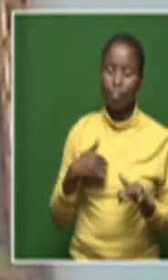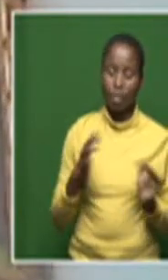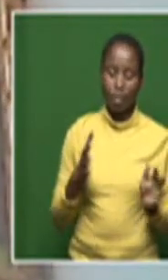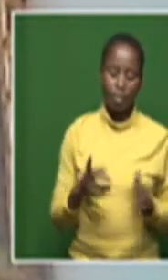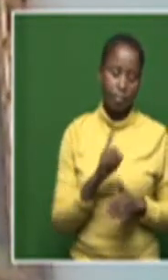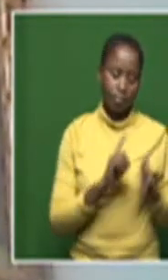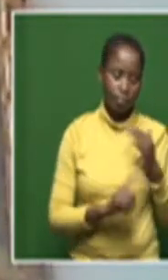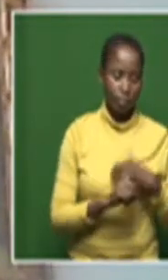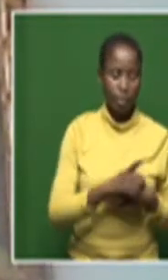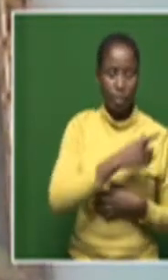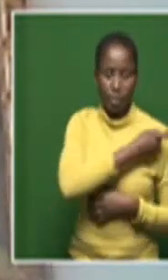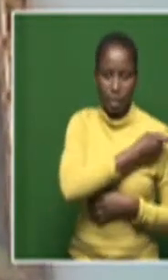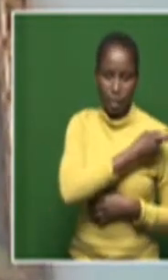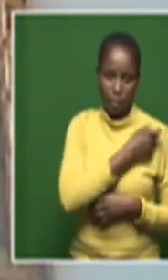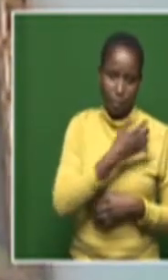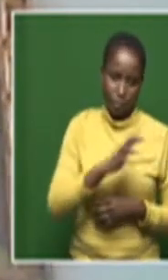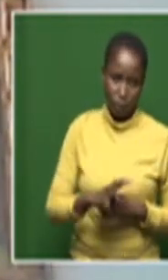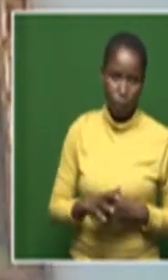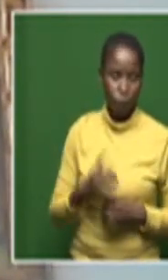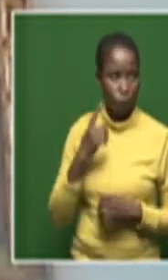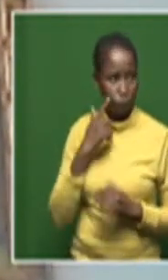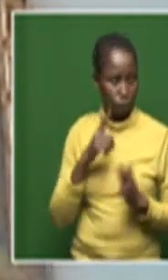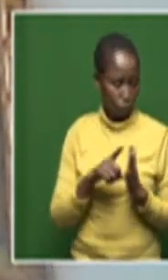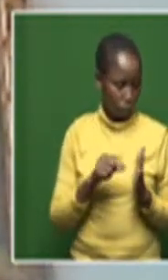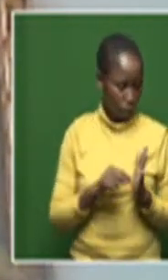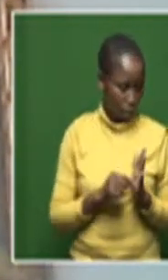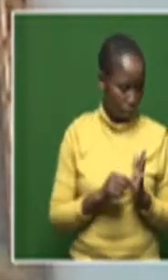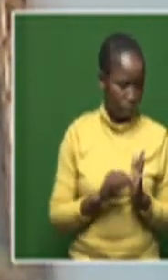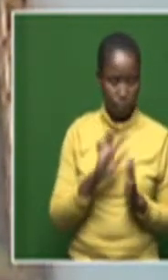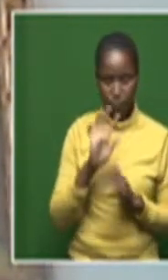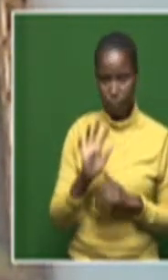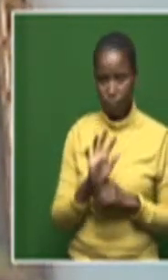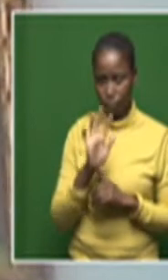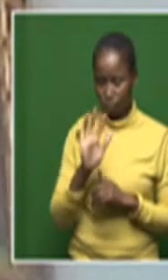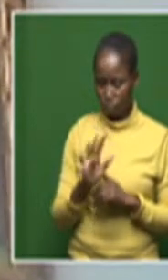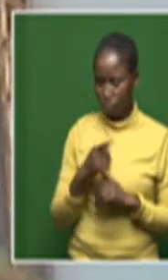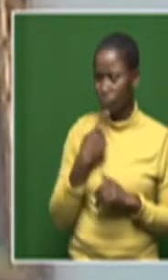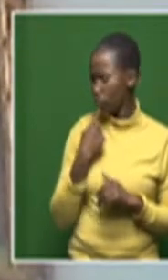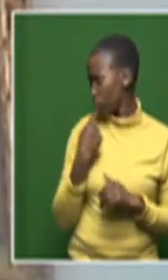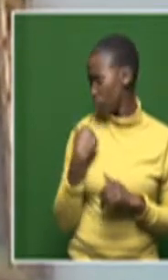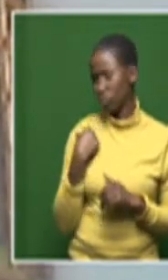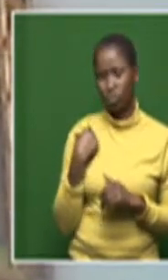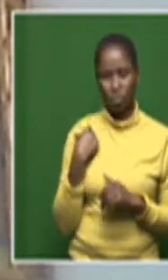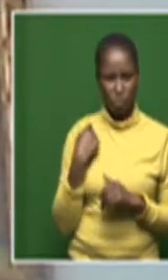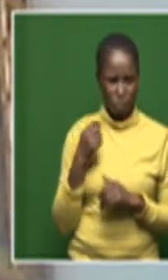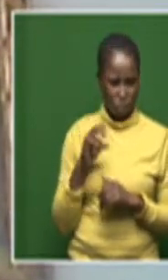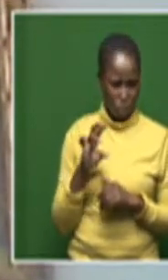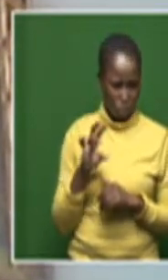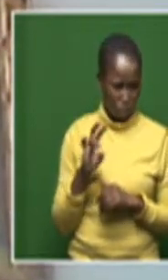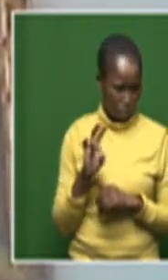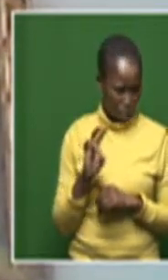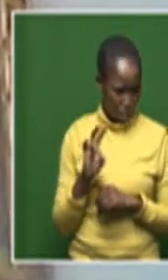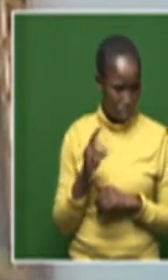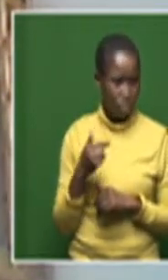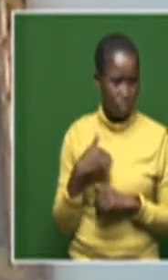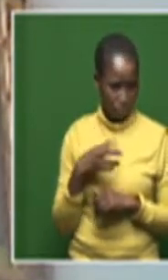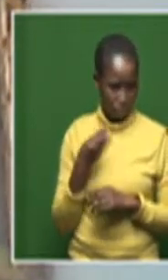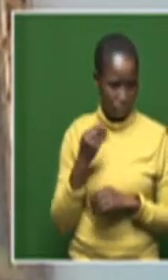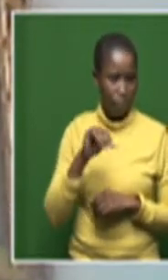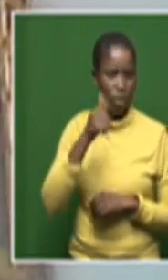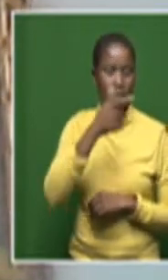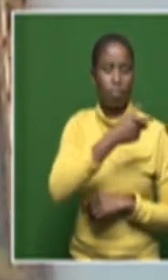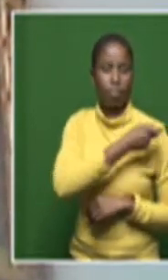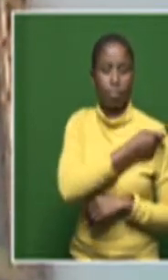to be vaccinated. I think I was vaccinated just recently. On Wednesday, yes, I had my first